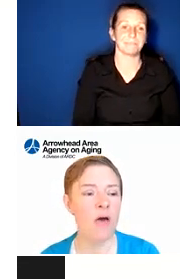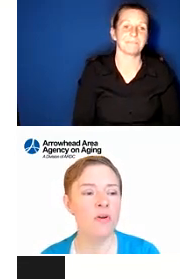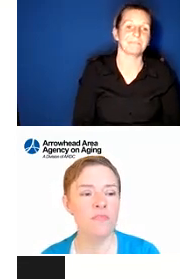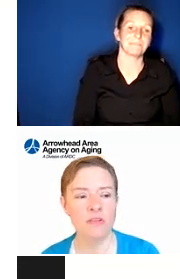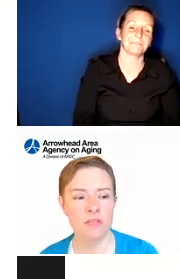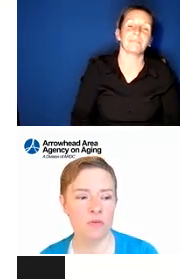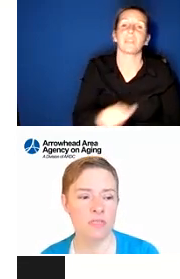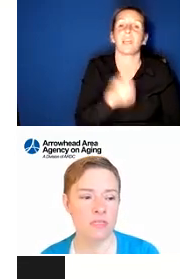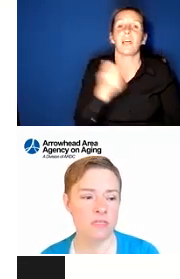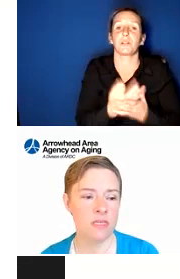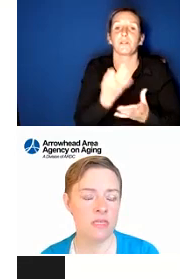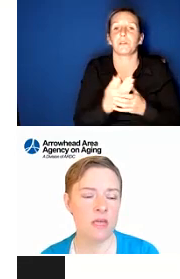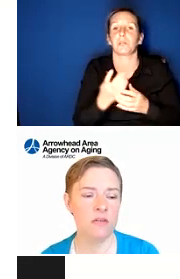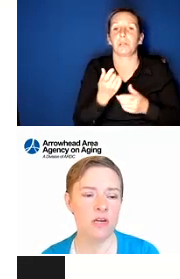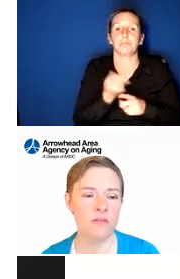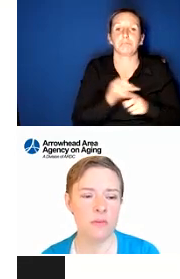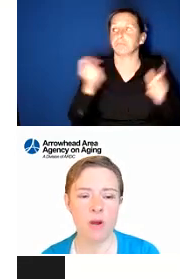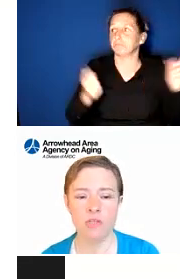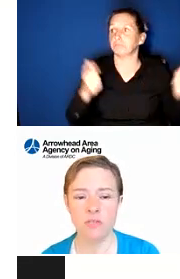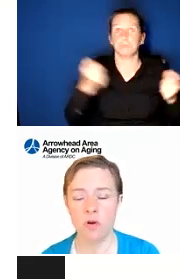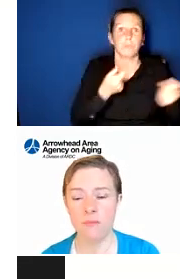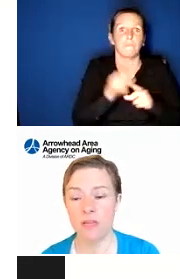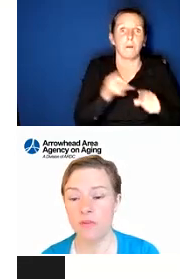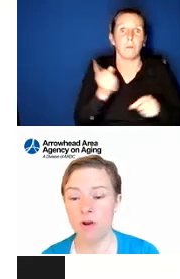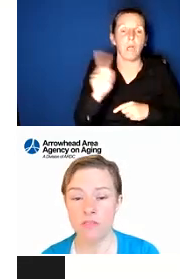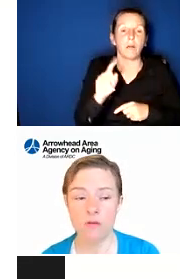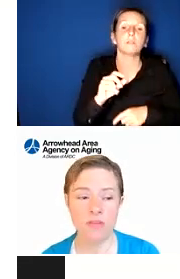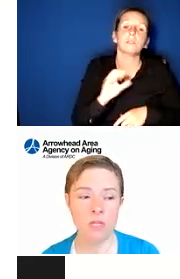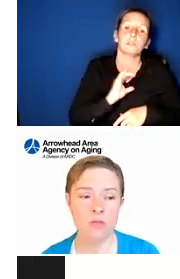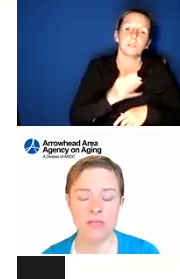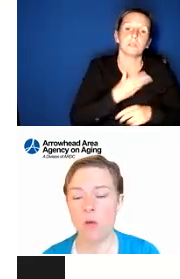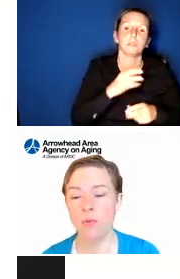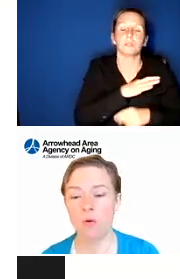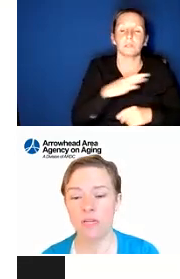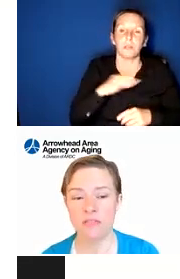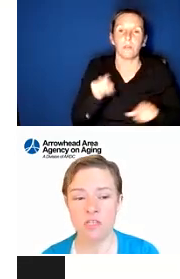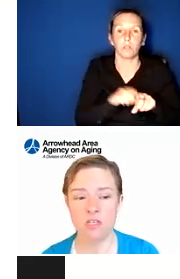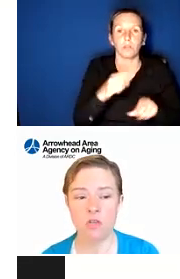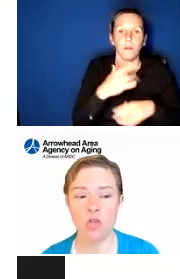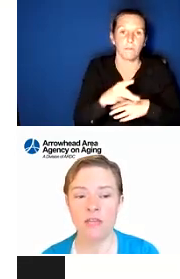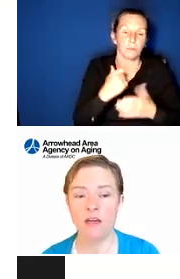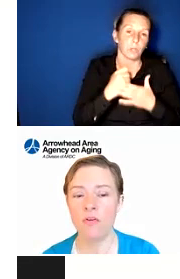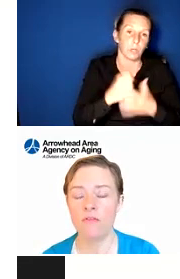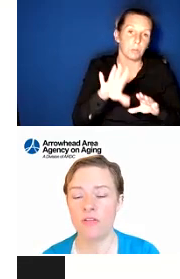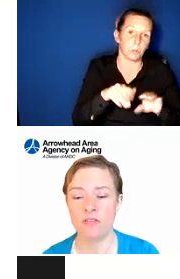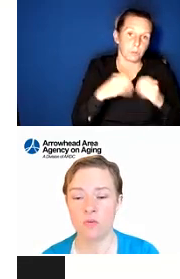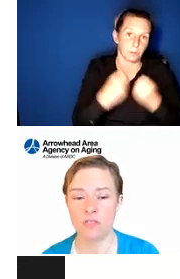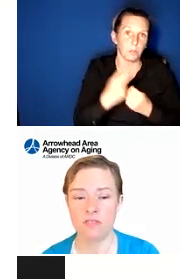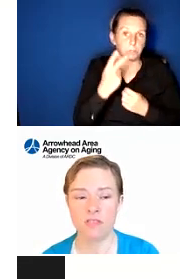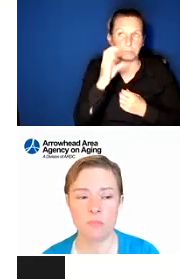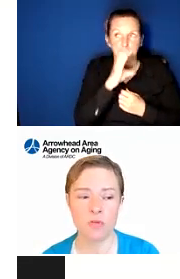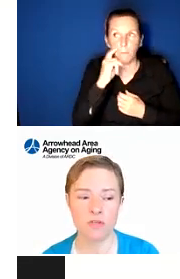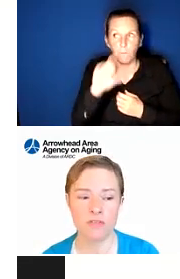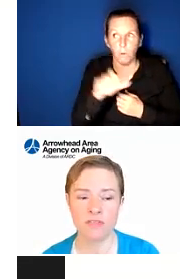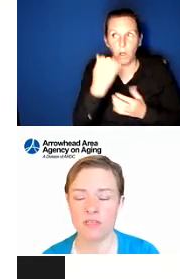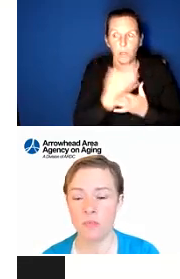So other funding sources. The Elder Care Development Partnership Program staff are also available to help your organization look at other funding sources